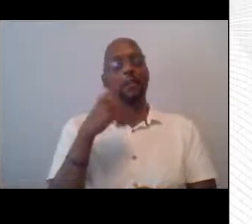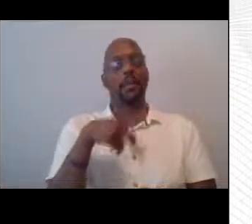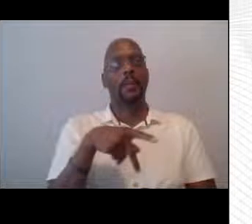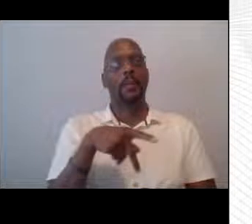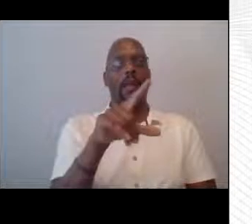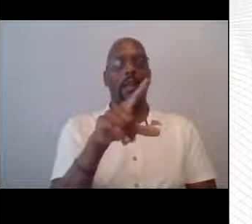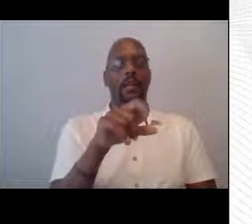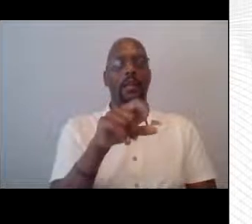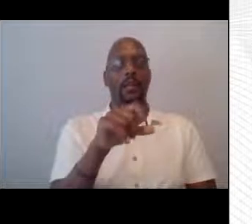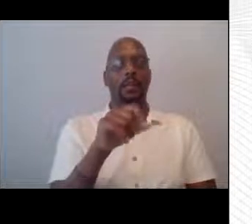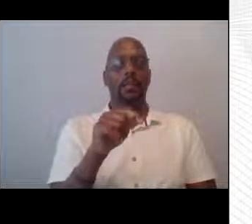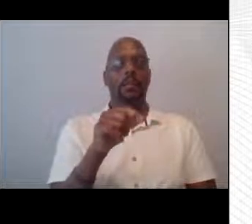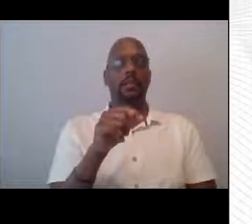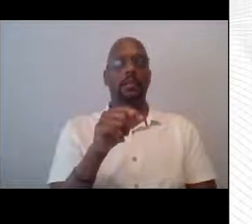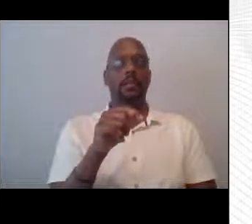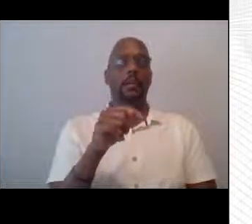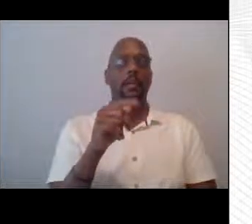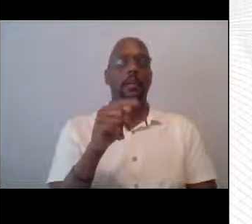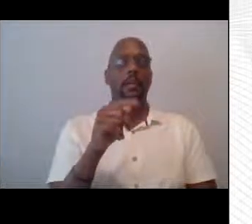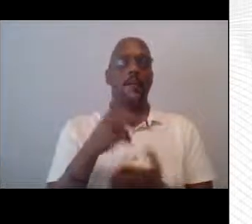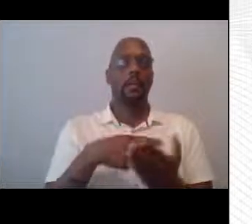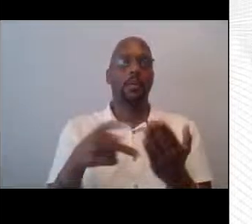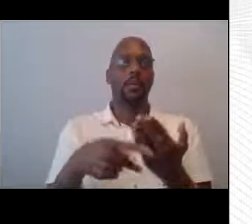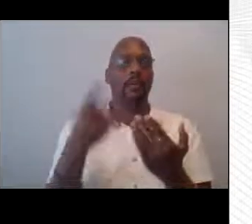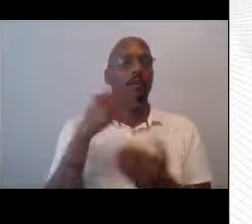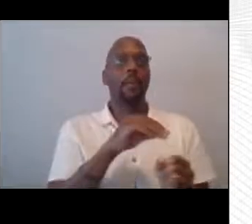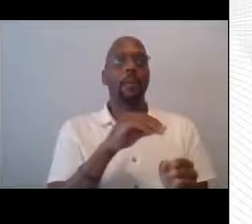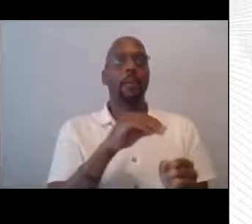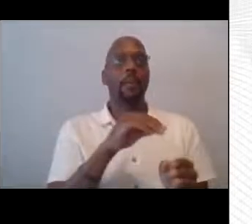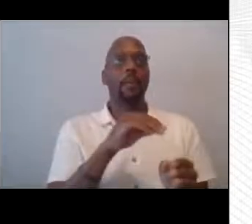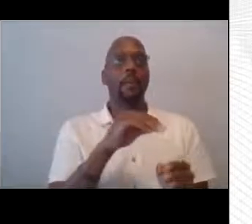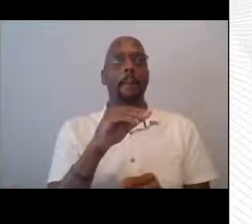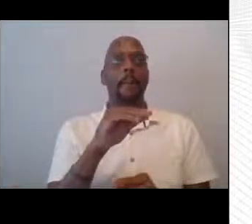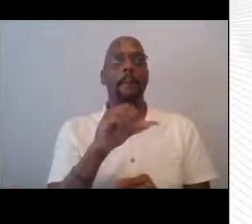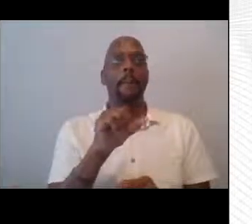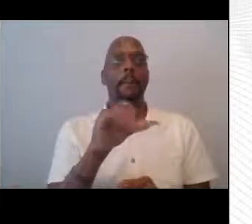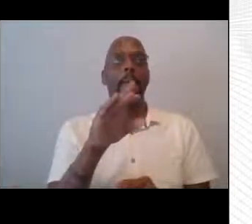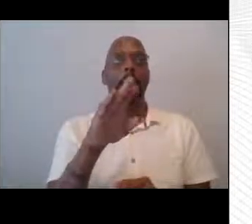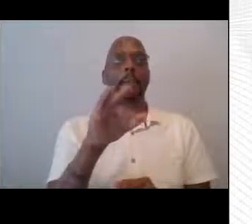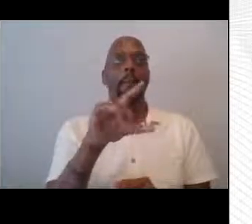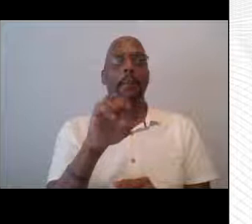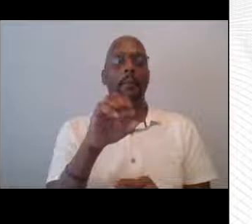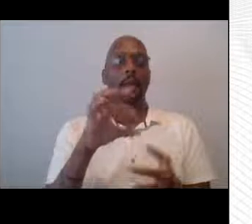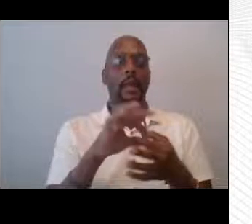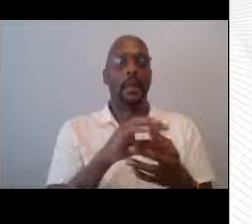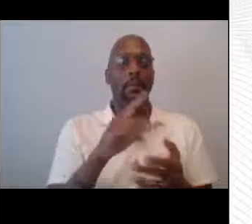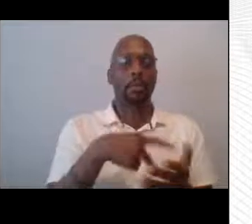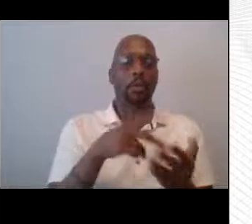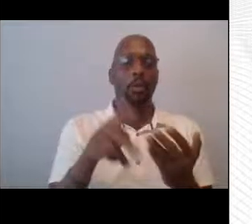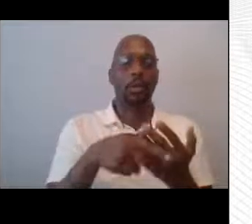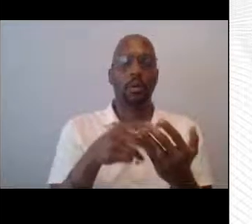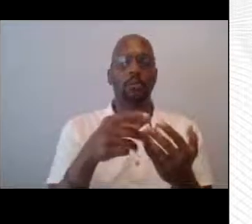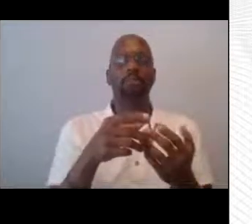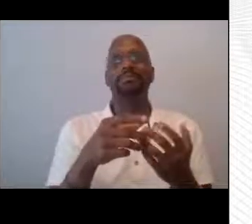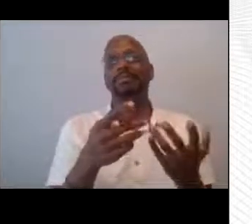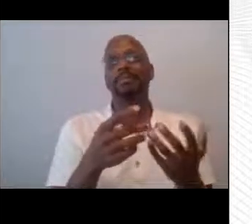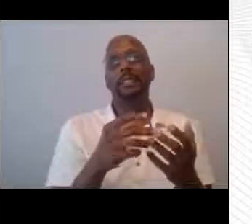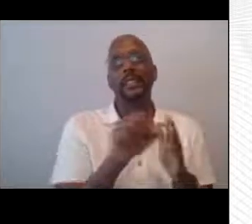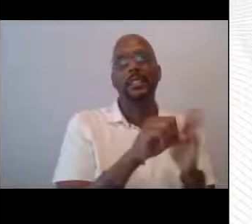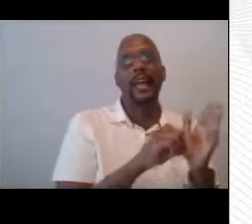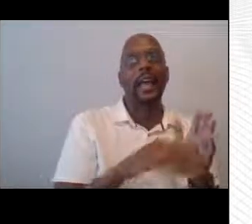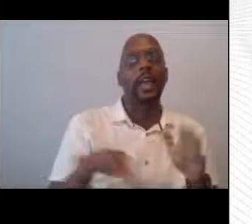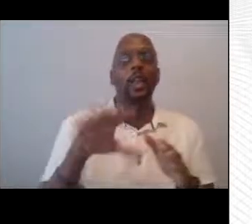for the administration's Mobile Services Connect program, a collaboration between state and local agencies to